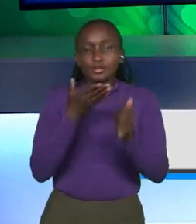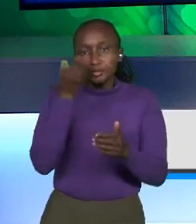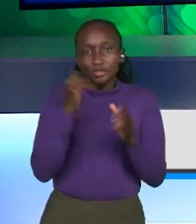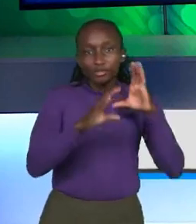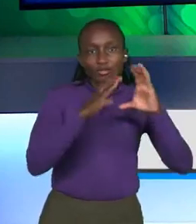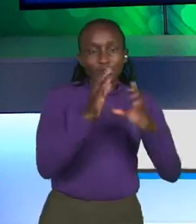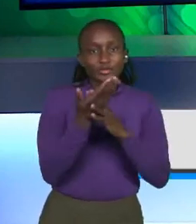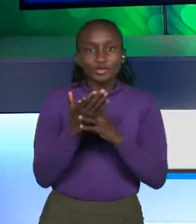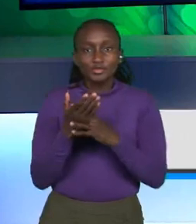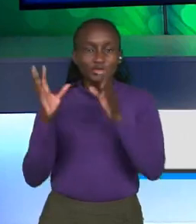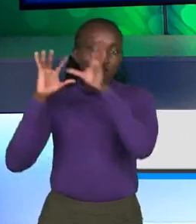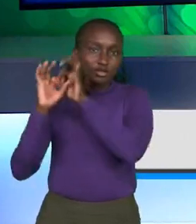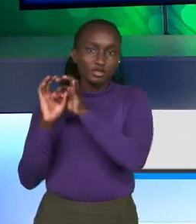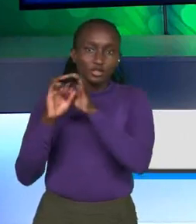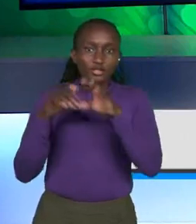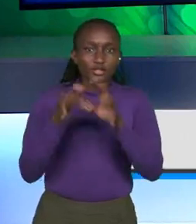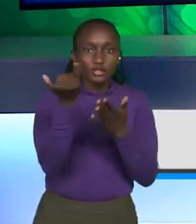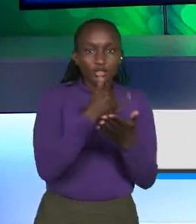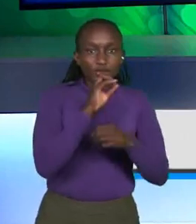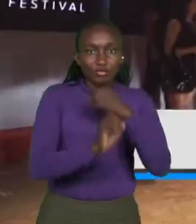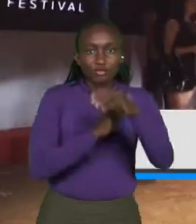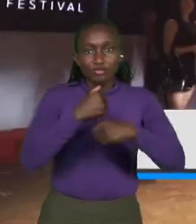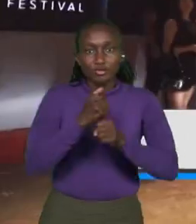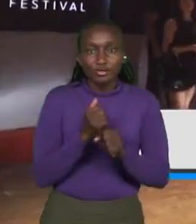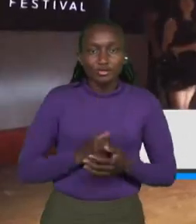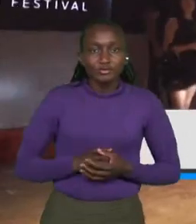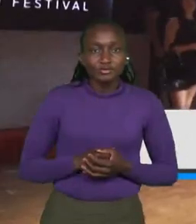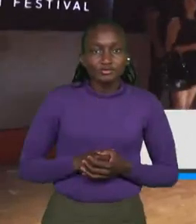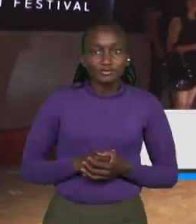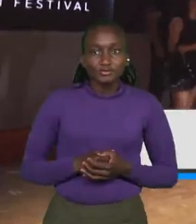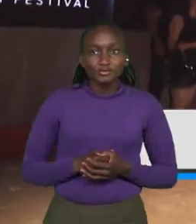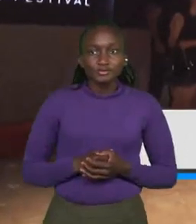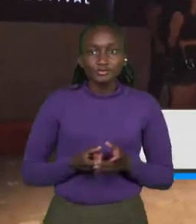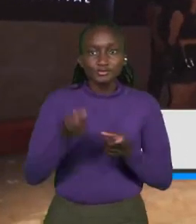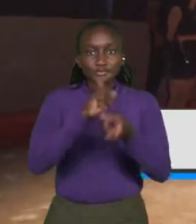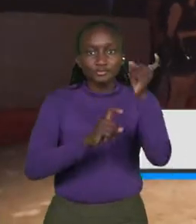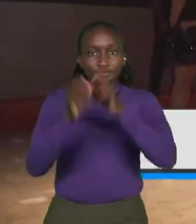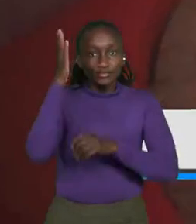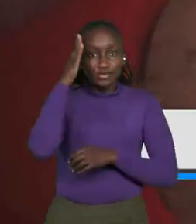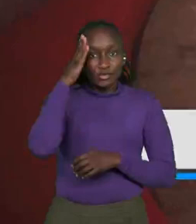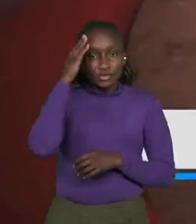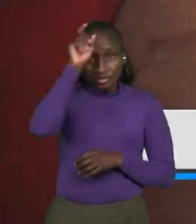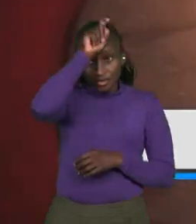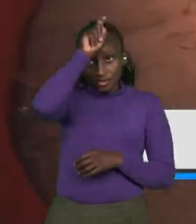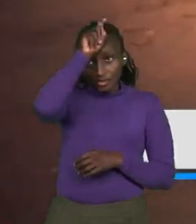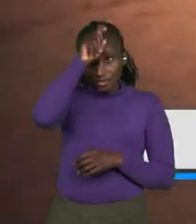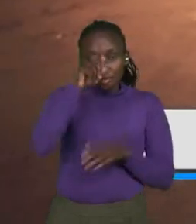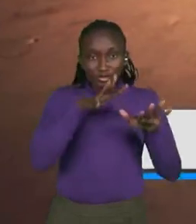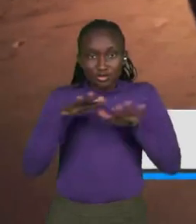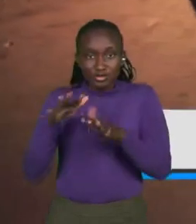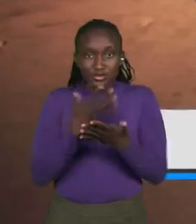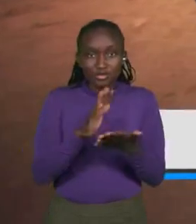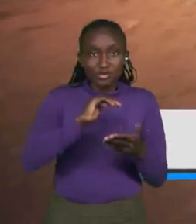between cultures through the art of filmmaking. The increasingly popular Egyptian seaside town